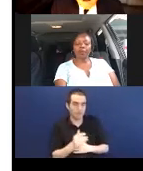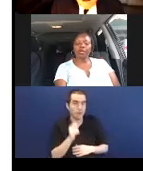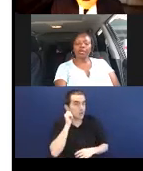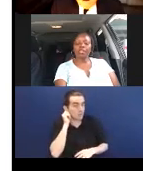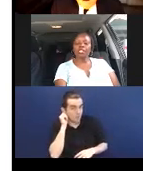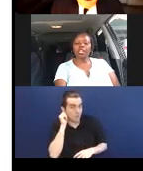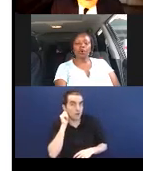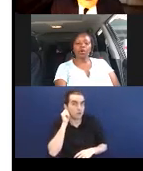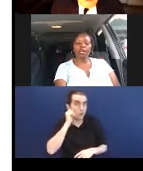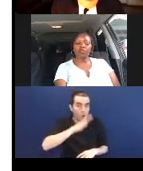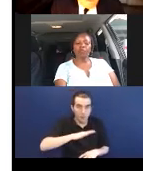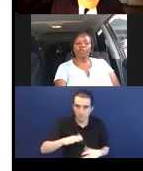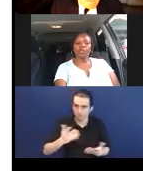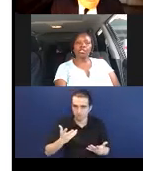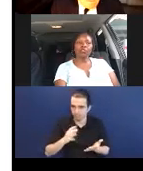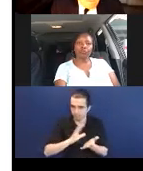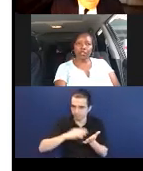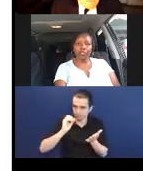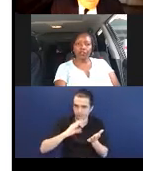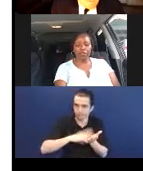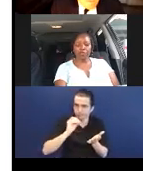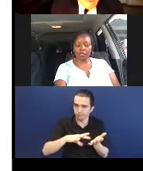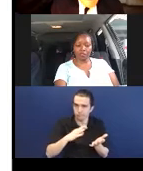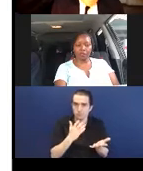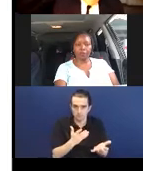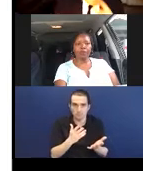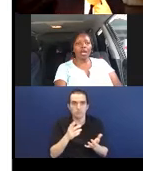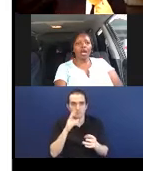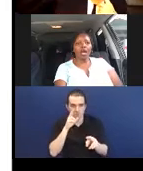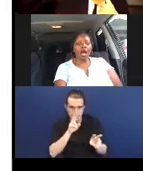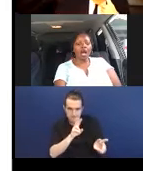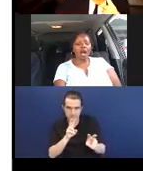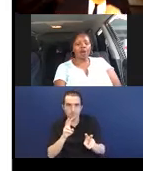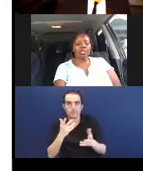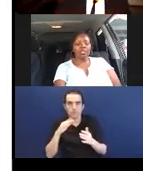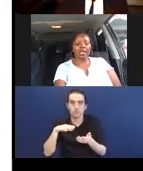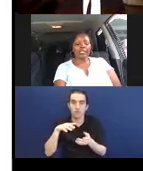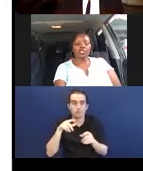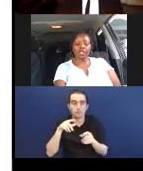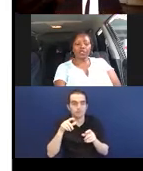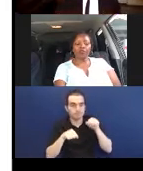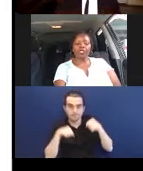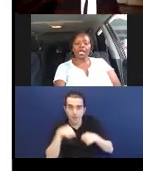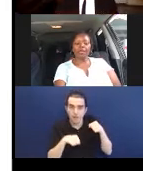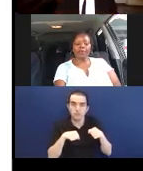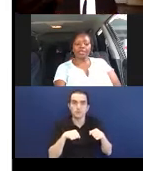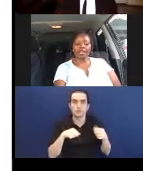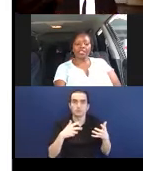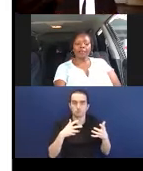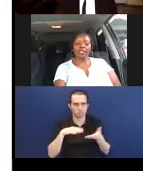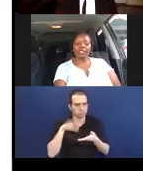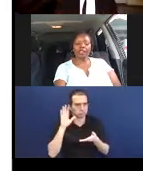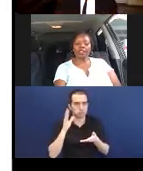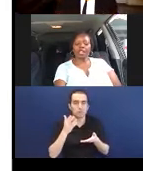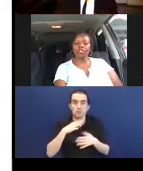up, detained, or left completely to fend for themselves. A concerning trend of denying basic